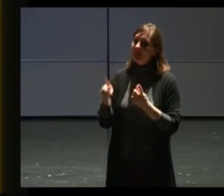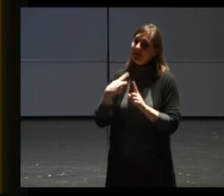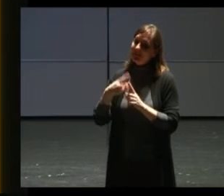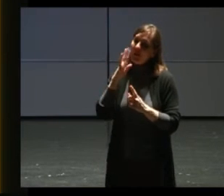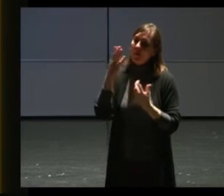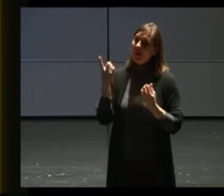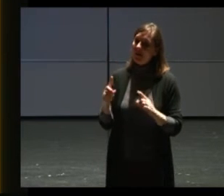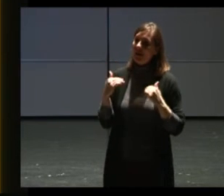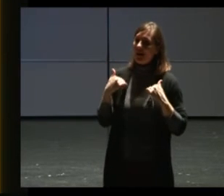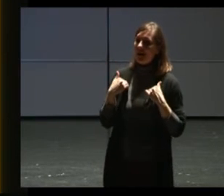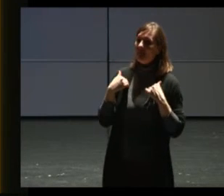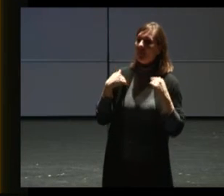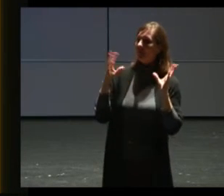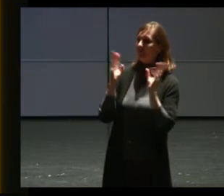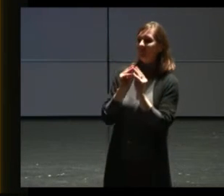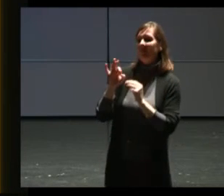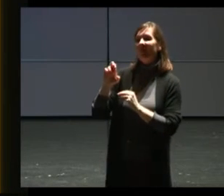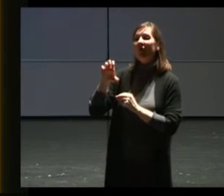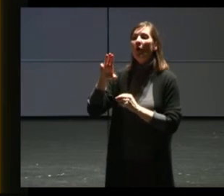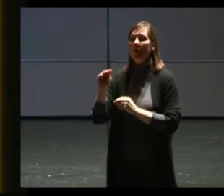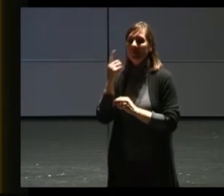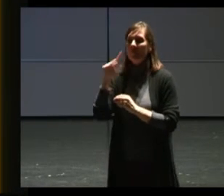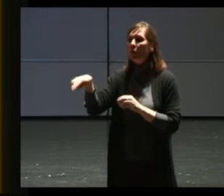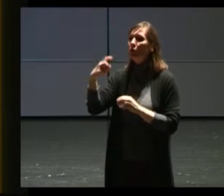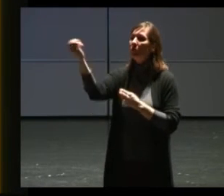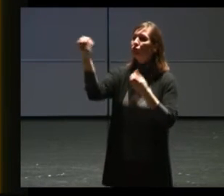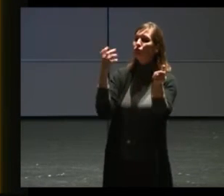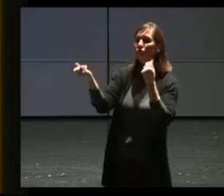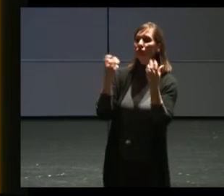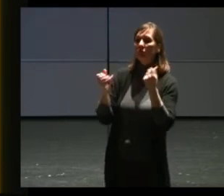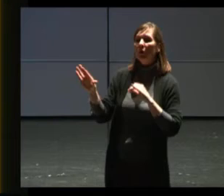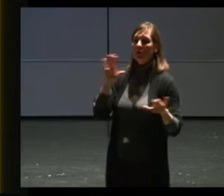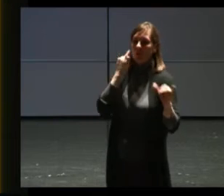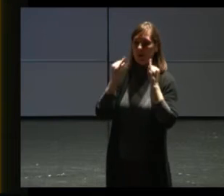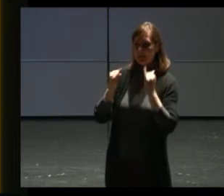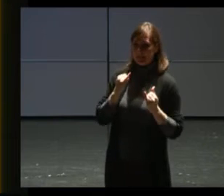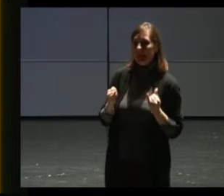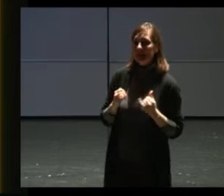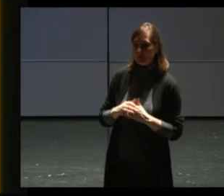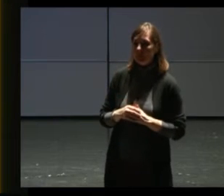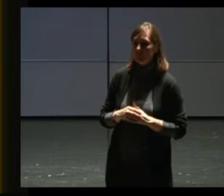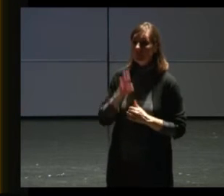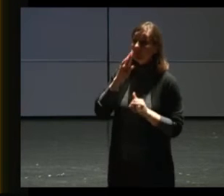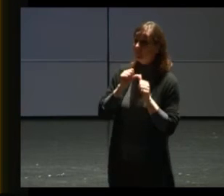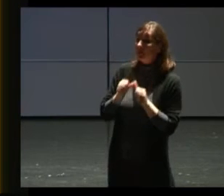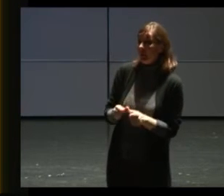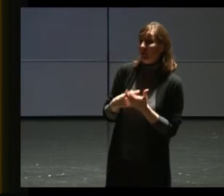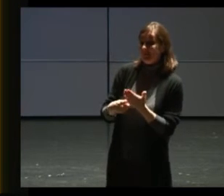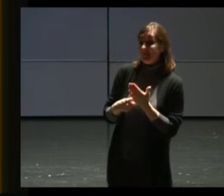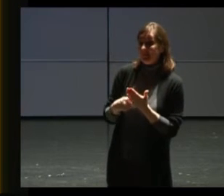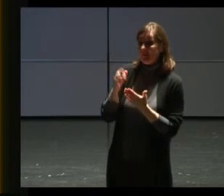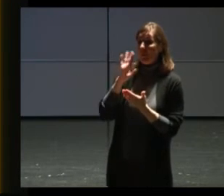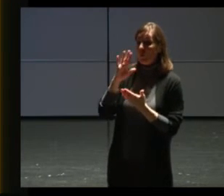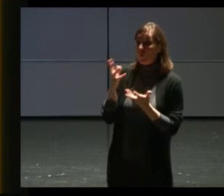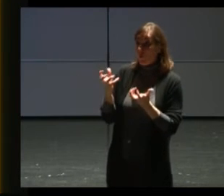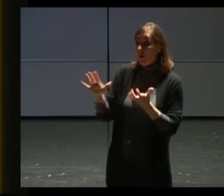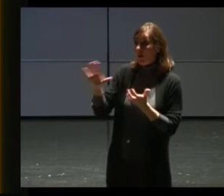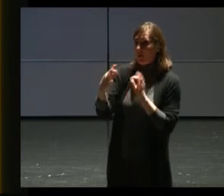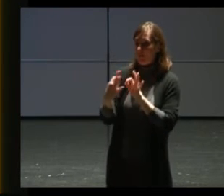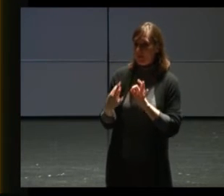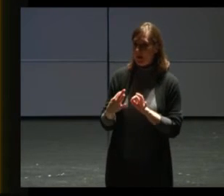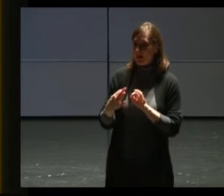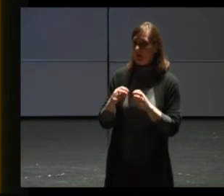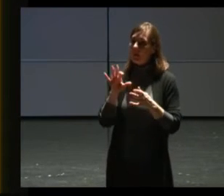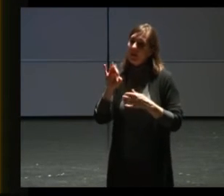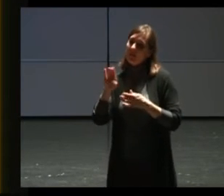feedback that has been received so far, and the latest version of that statement. We'll continue to have discussion and seek your feedback. And by the end of February,